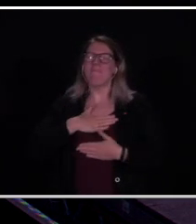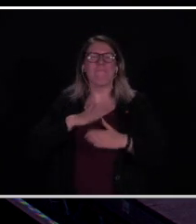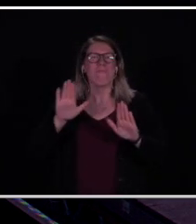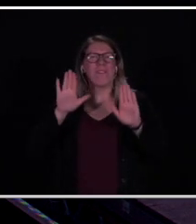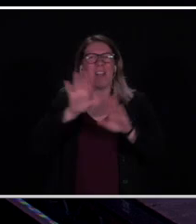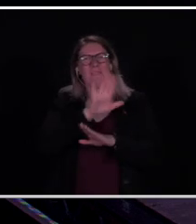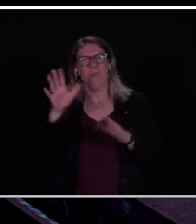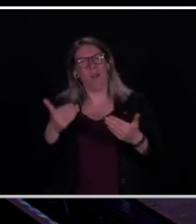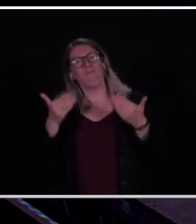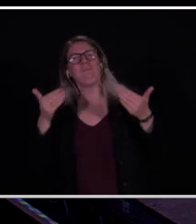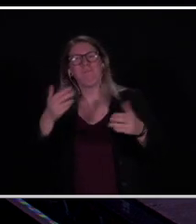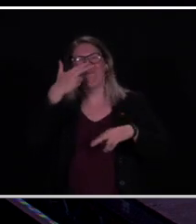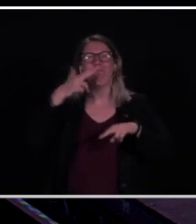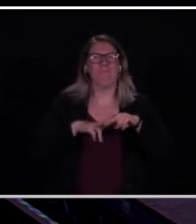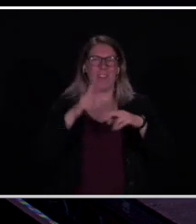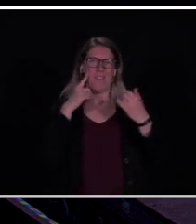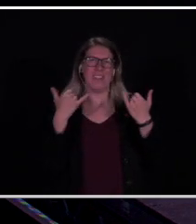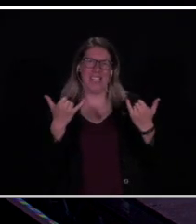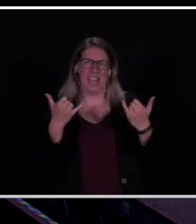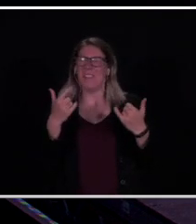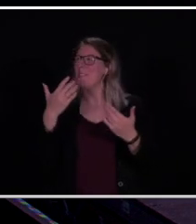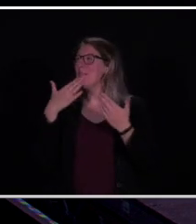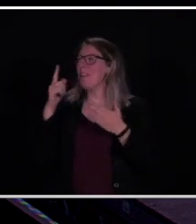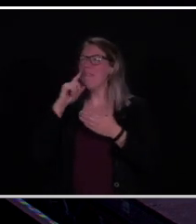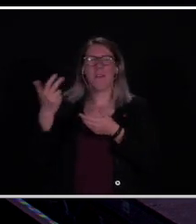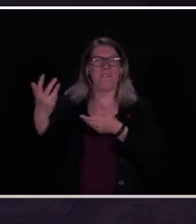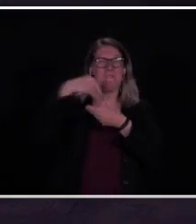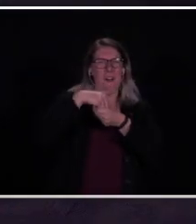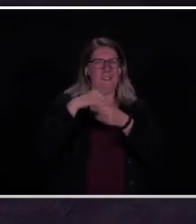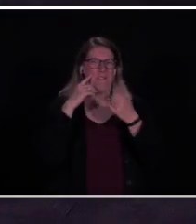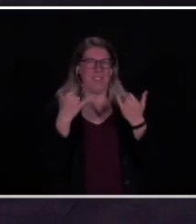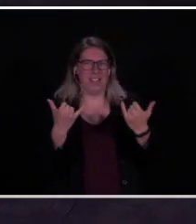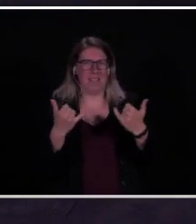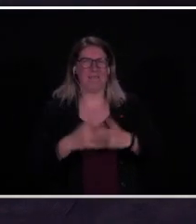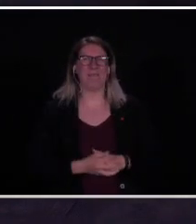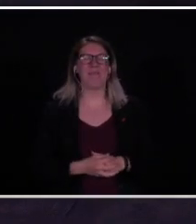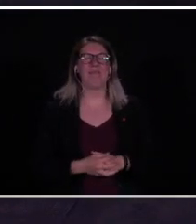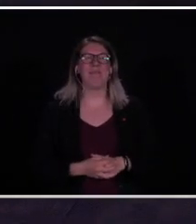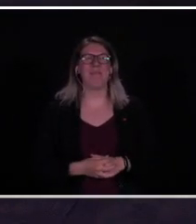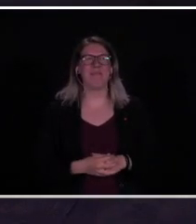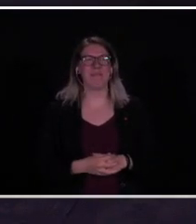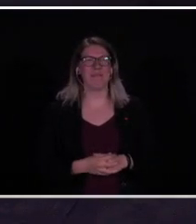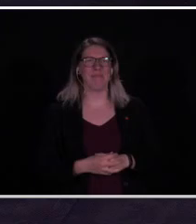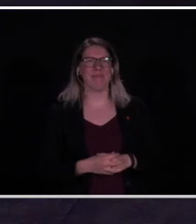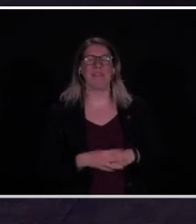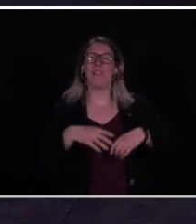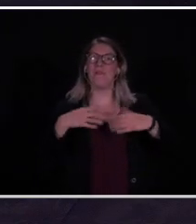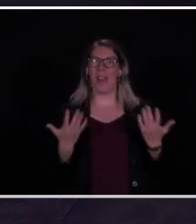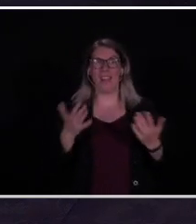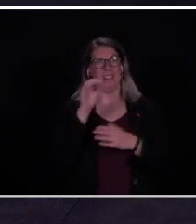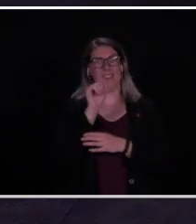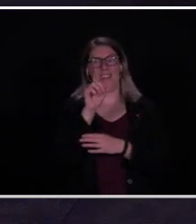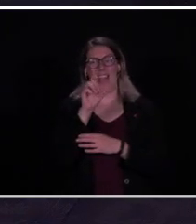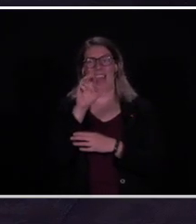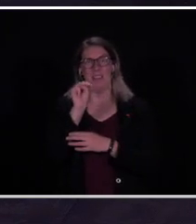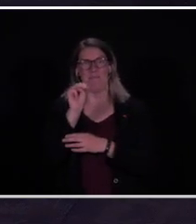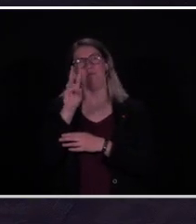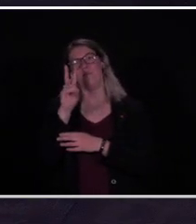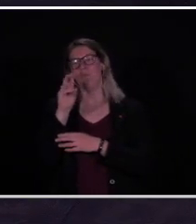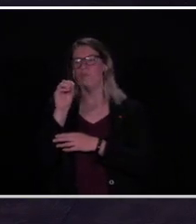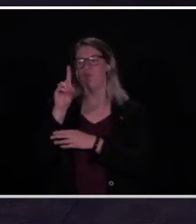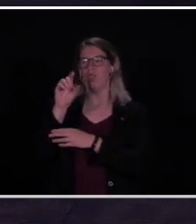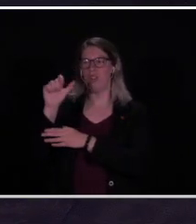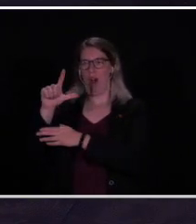of your contributions to this virtual telecast. Well, Adam Woodall, you've probably heard